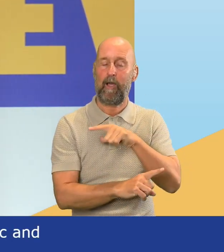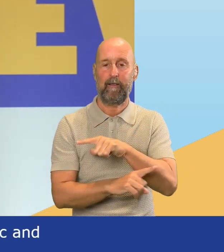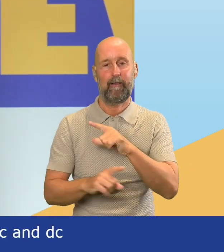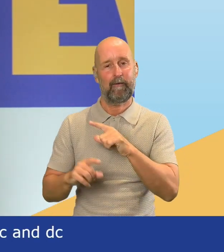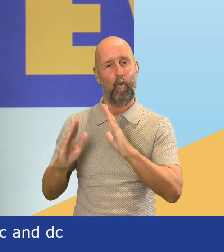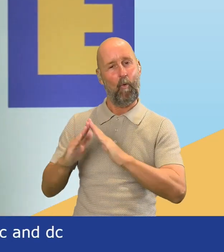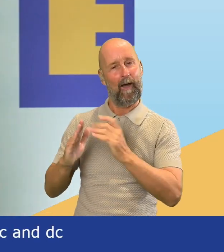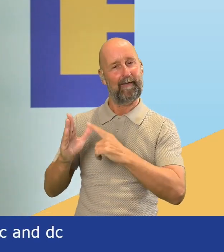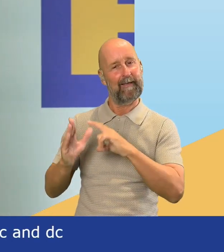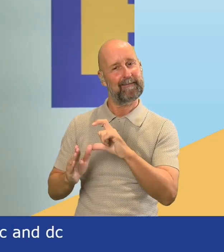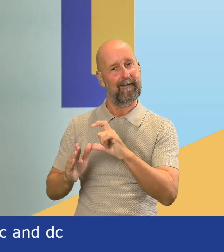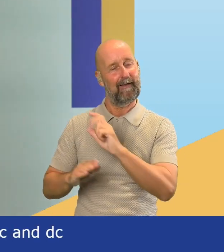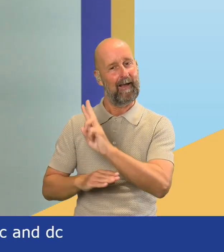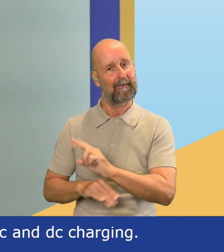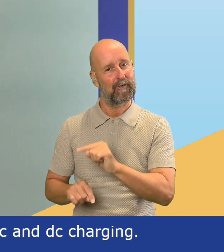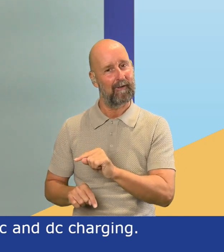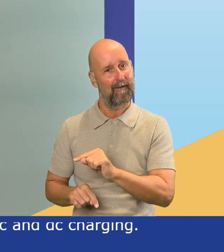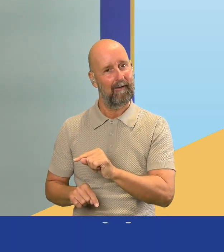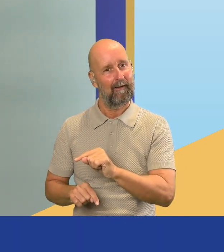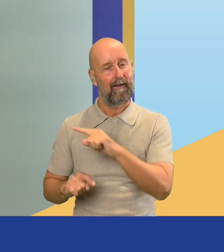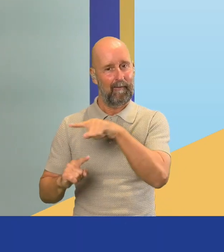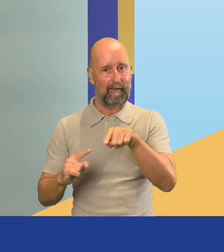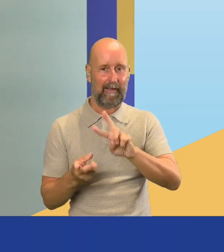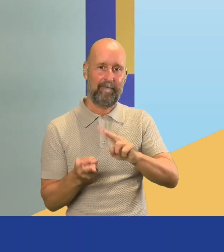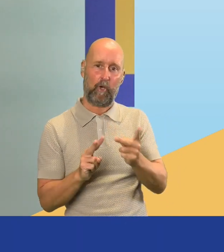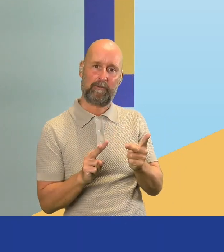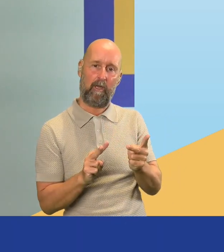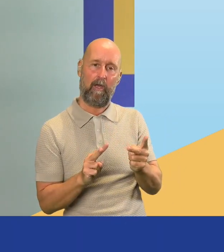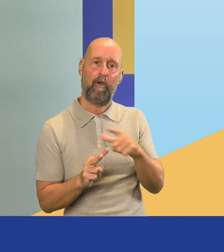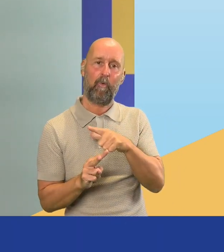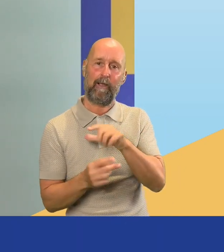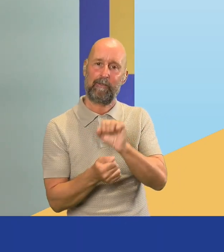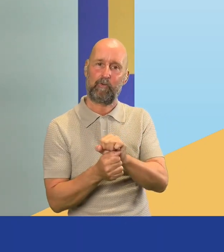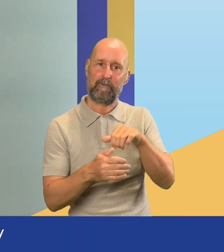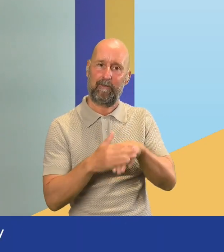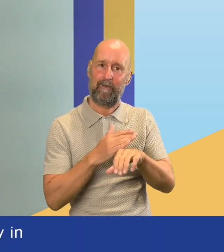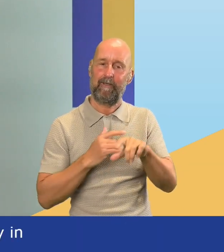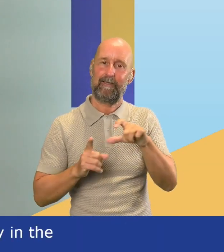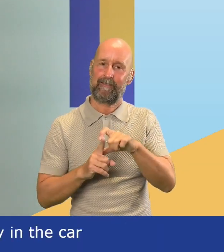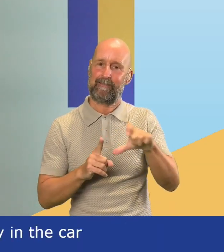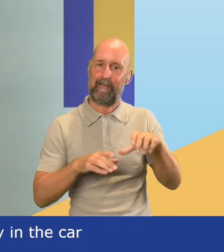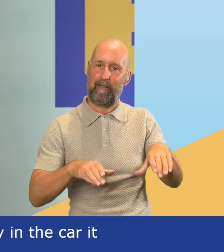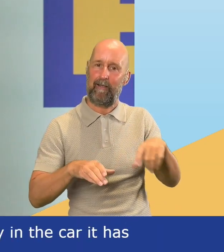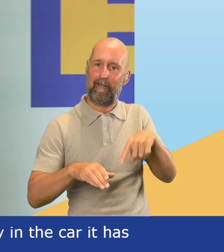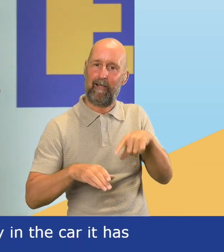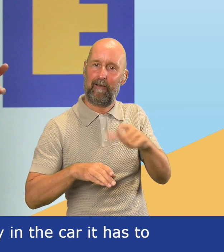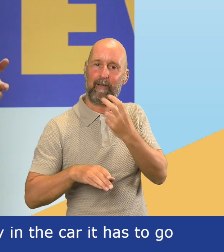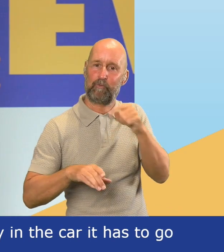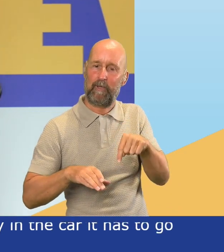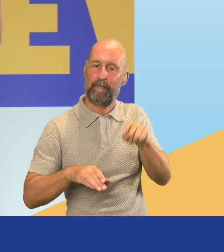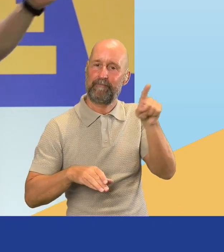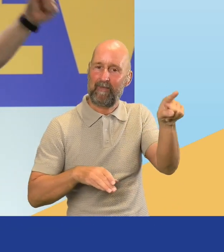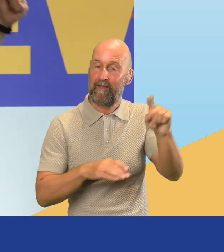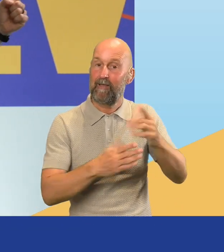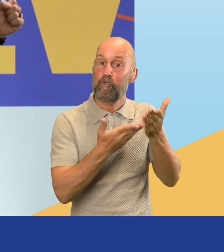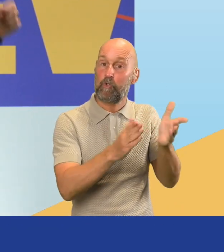AC, and when we put that energy into the car, it has to go through an inverter because it stores the energy in DC in the battery. When we charge at a service